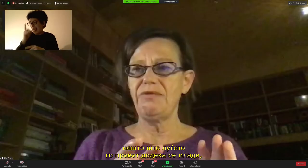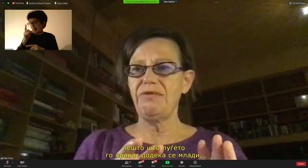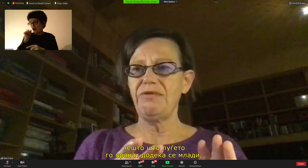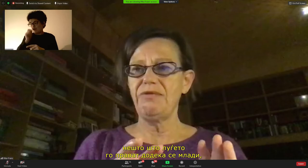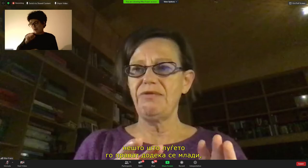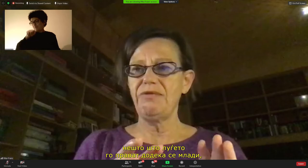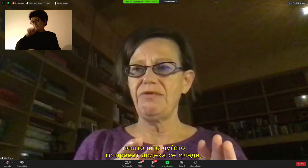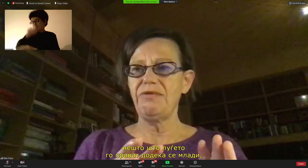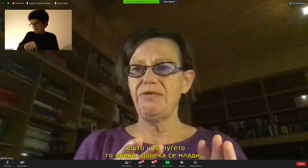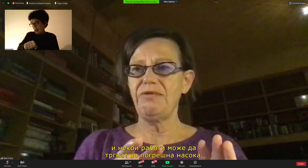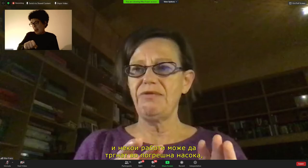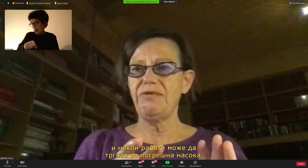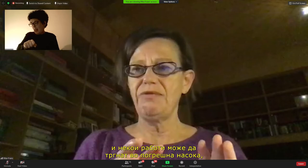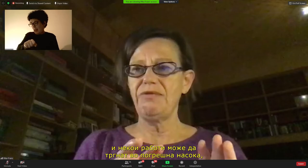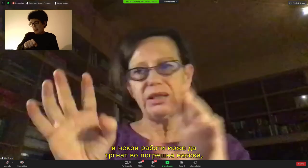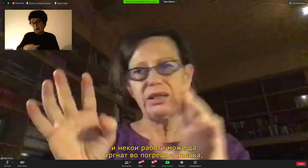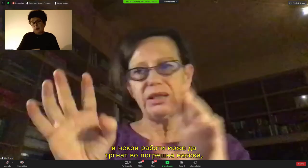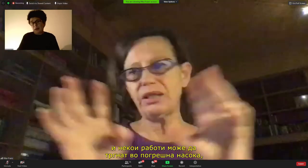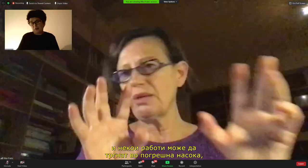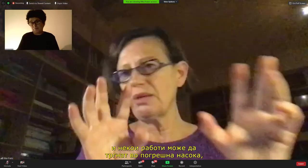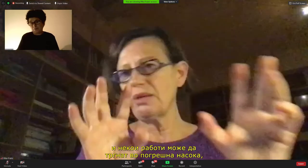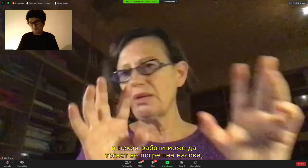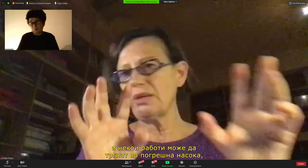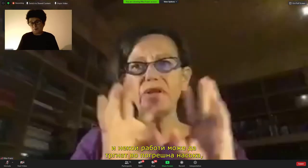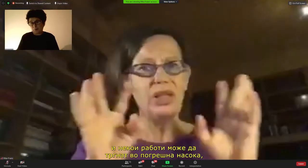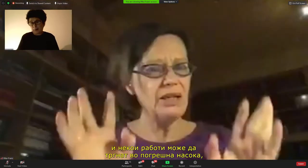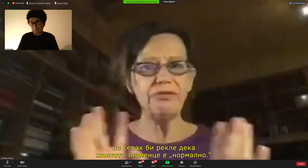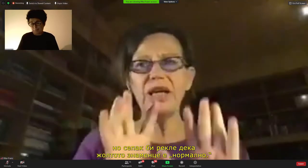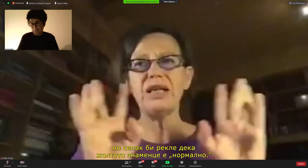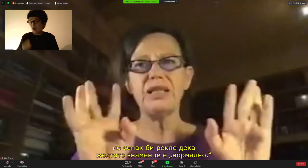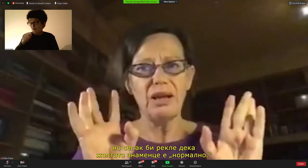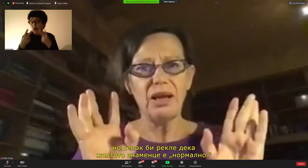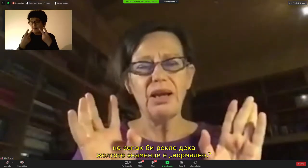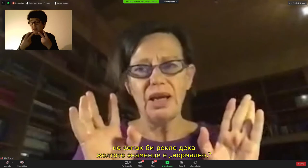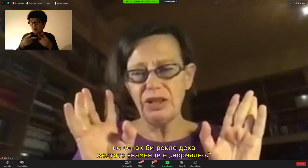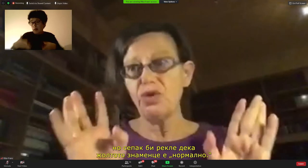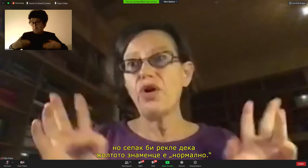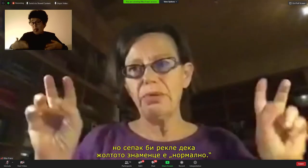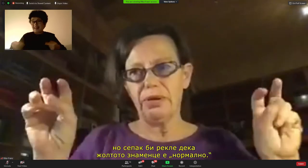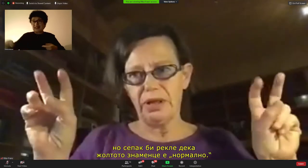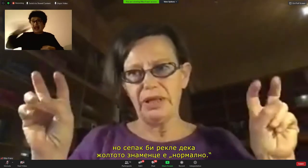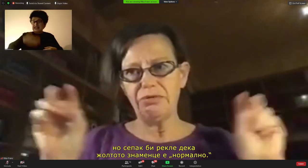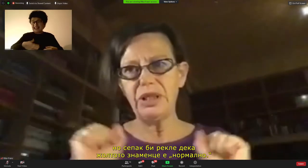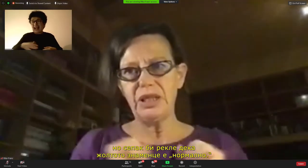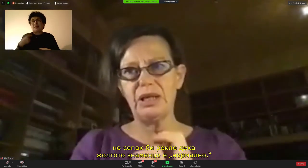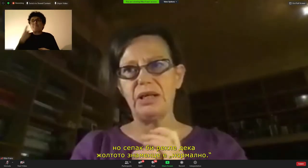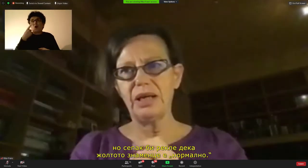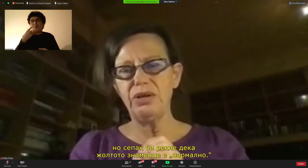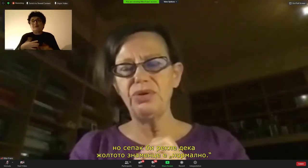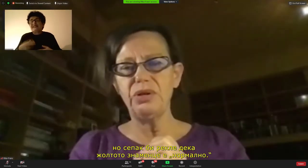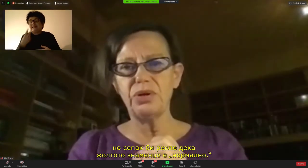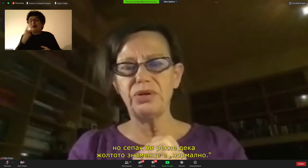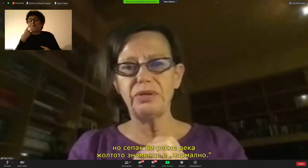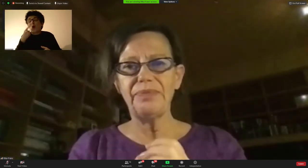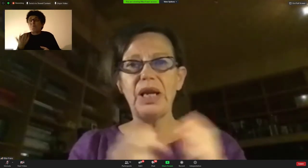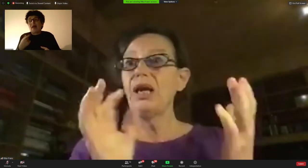in your growing up, try to experiment and let some things go wrong. But the yellow flag is normal, if we can